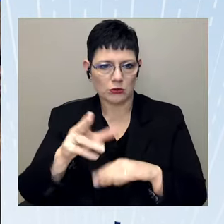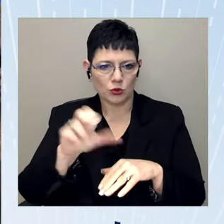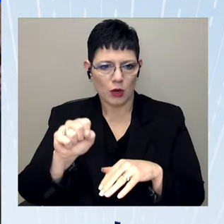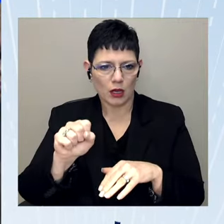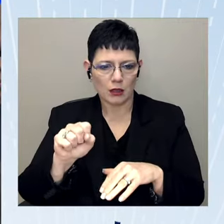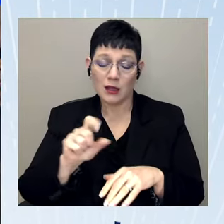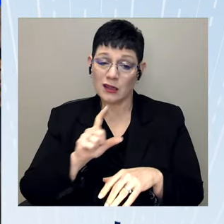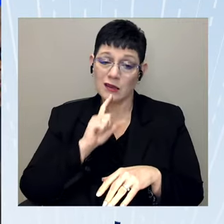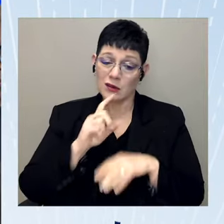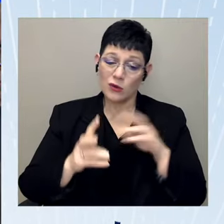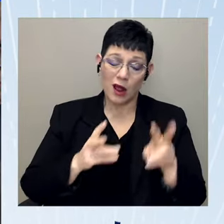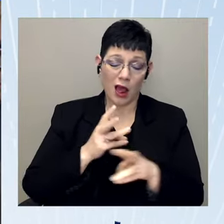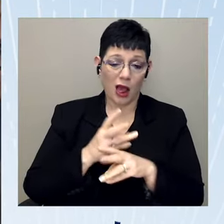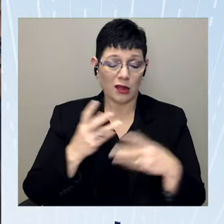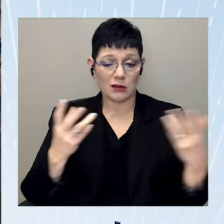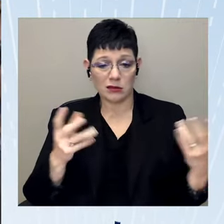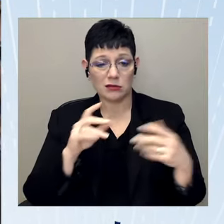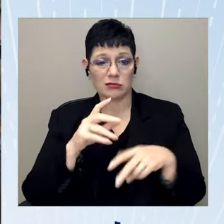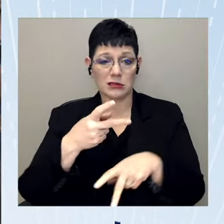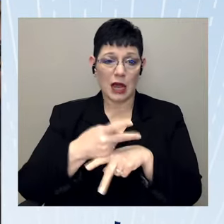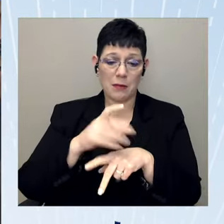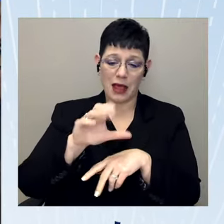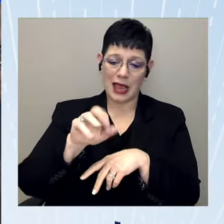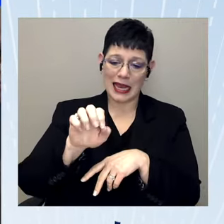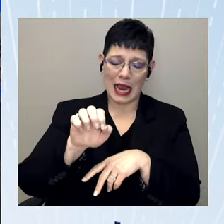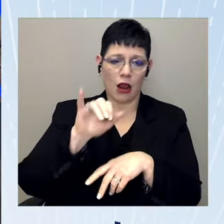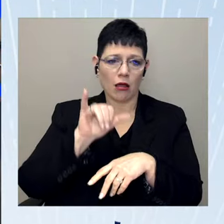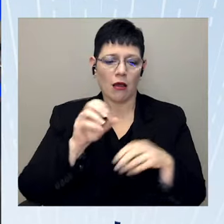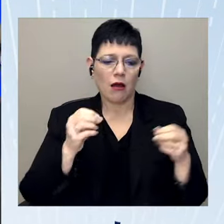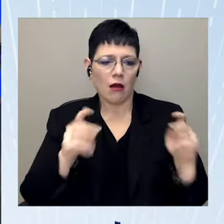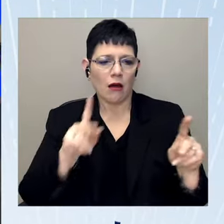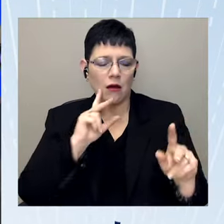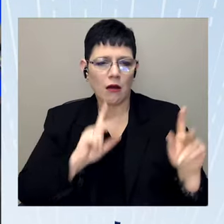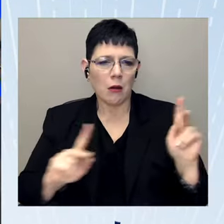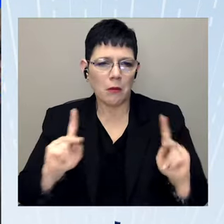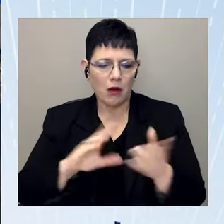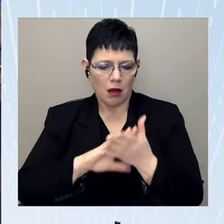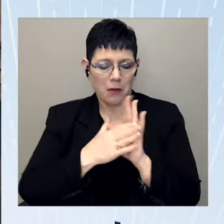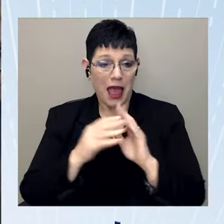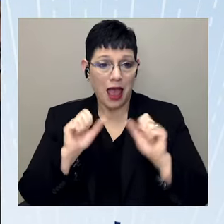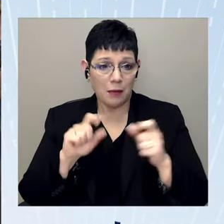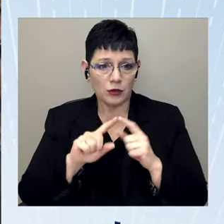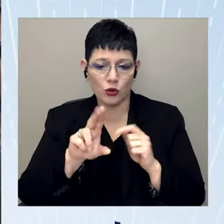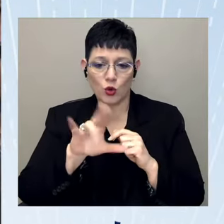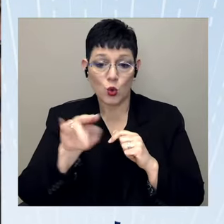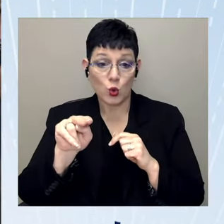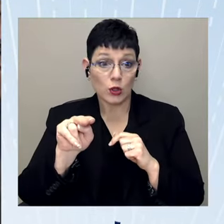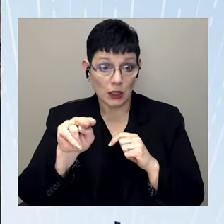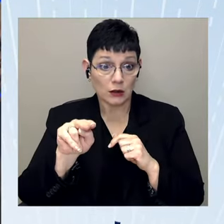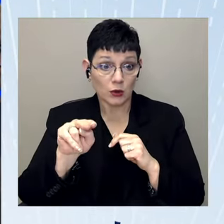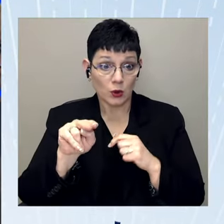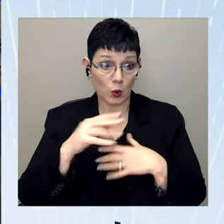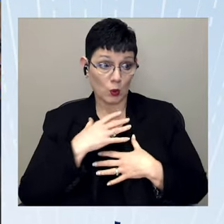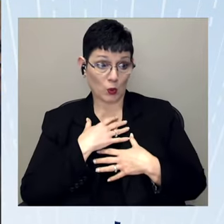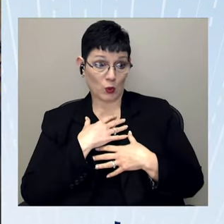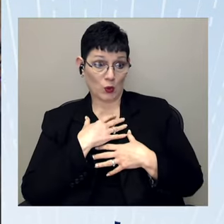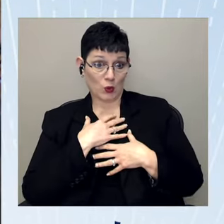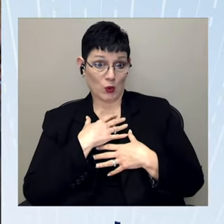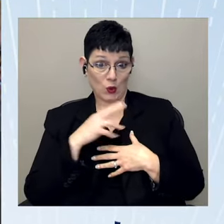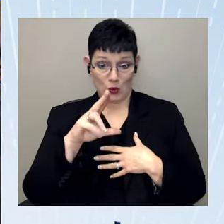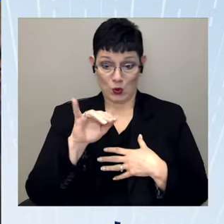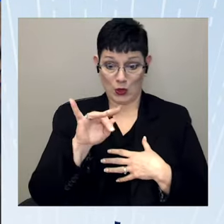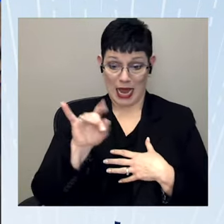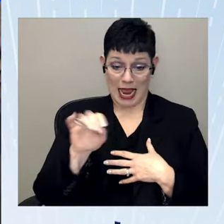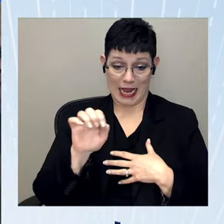we're talking about care, we're talking about the opportunity for people to be able to unionize. Ooh, okay, y'all.